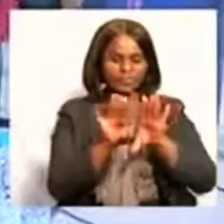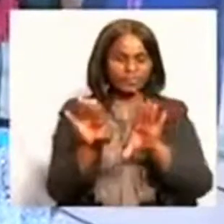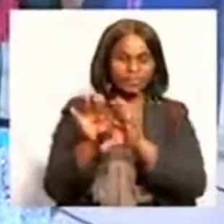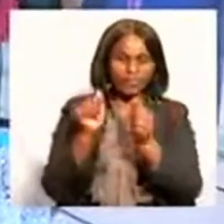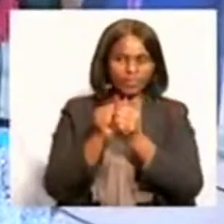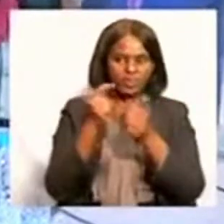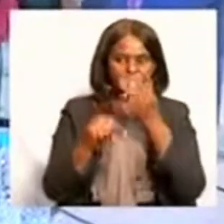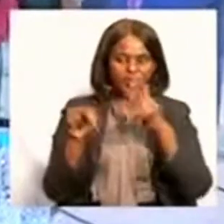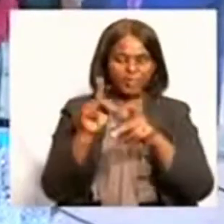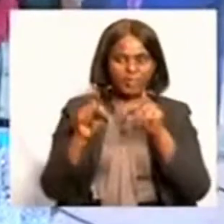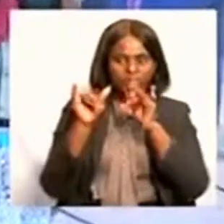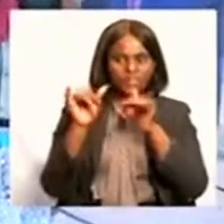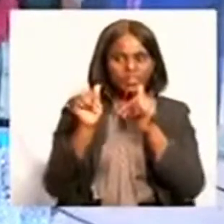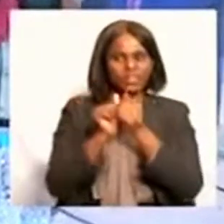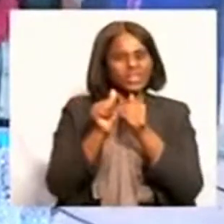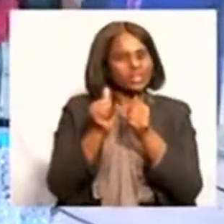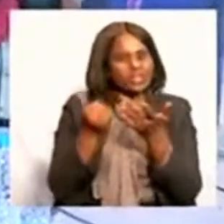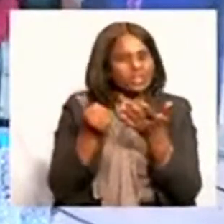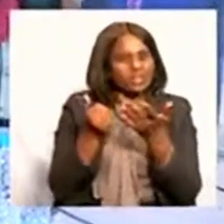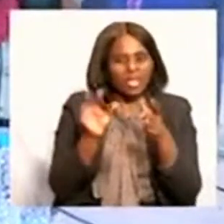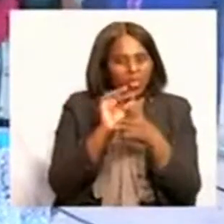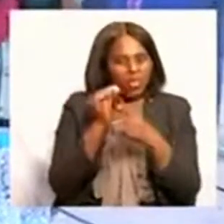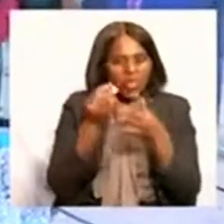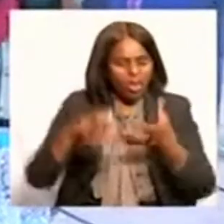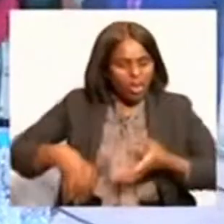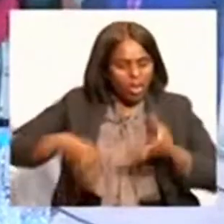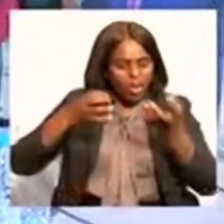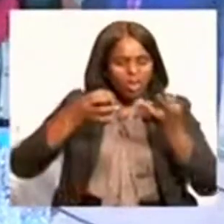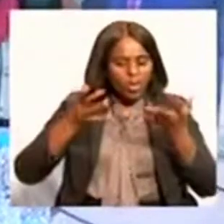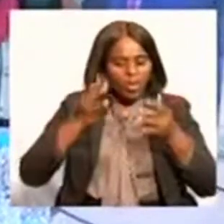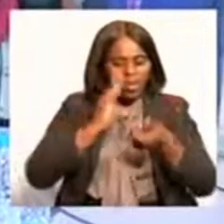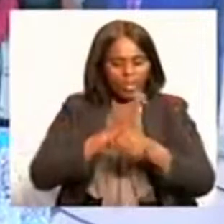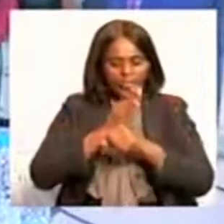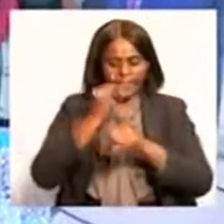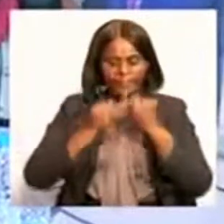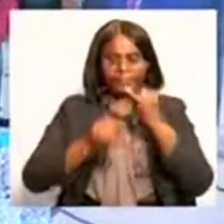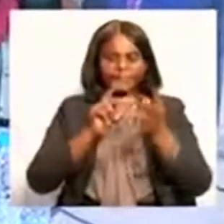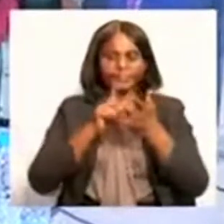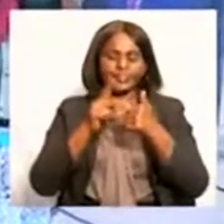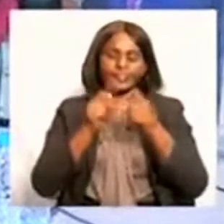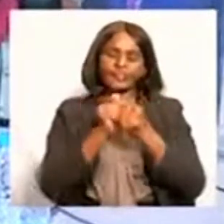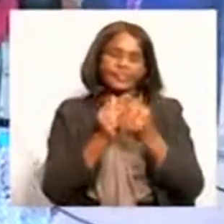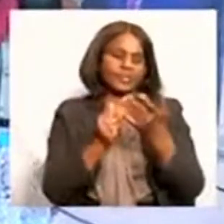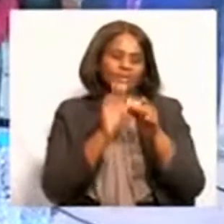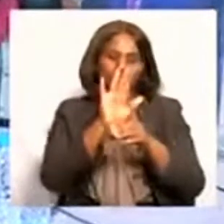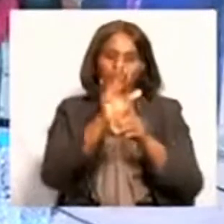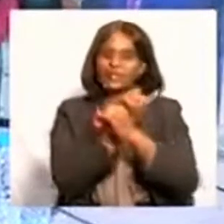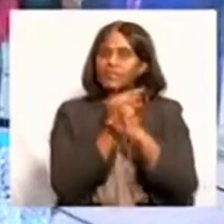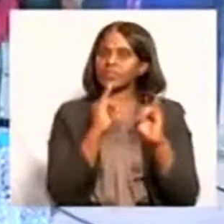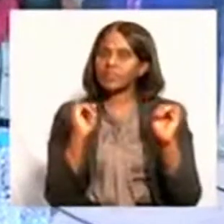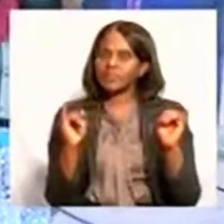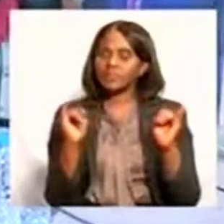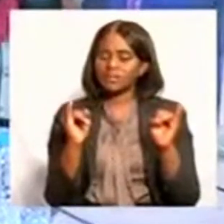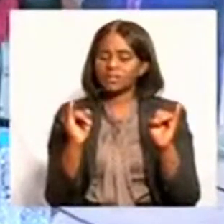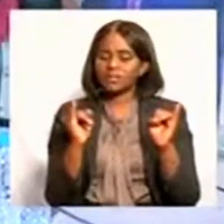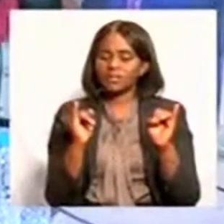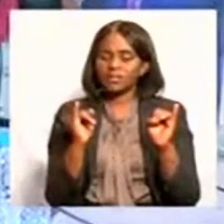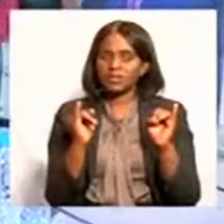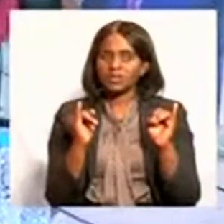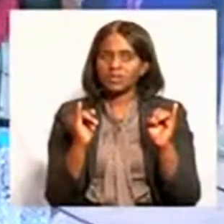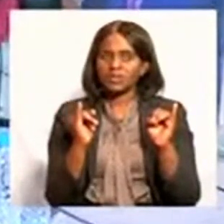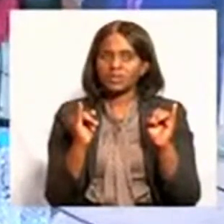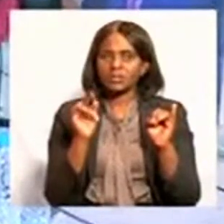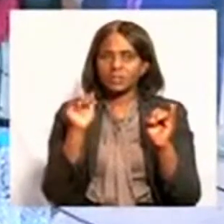do people remain with or take home at the end of this program with regard to your independence, you are